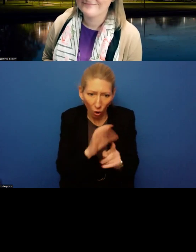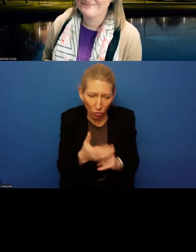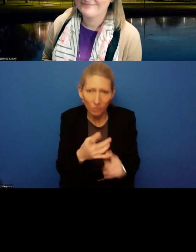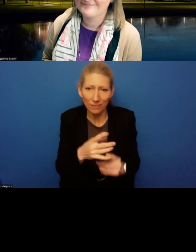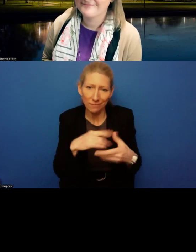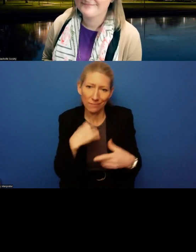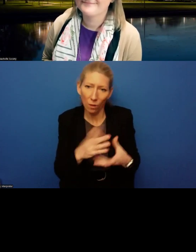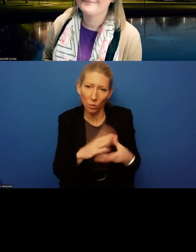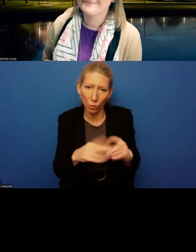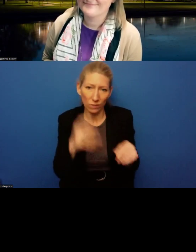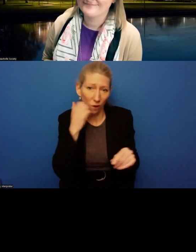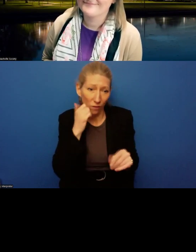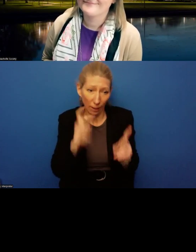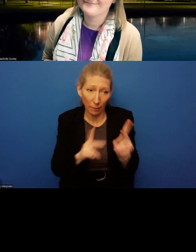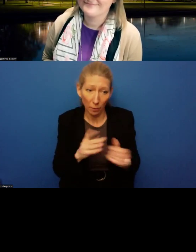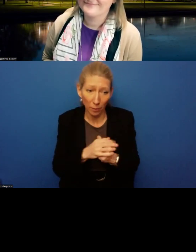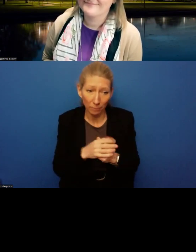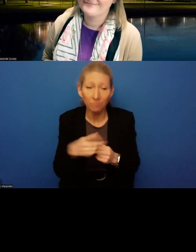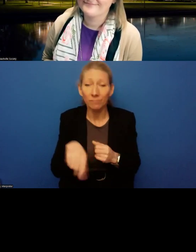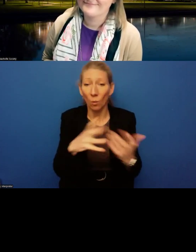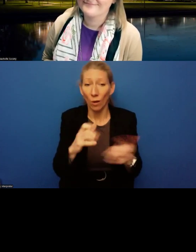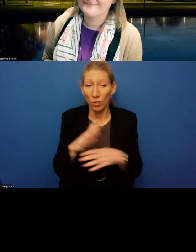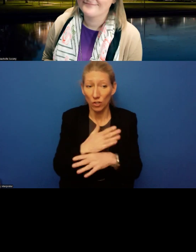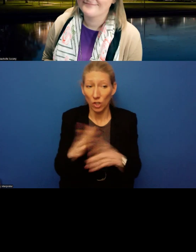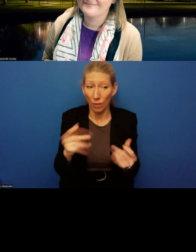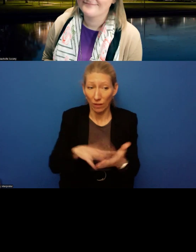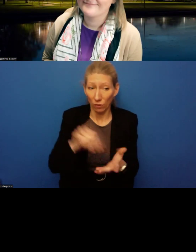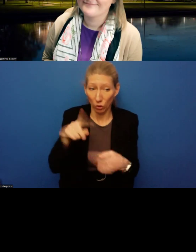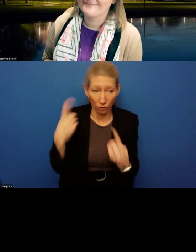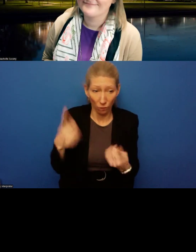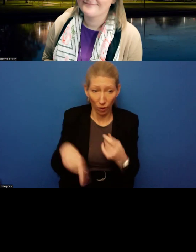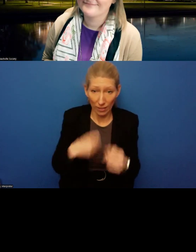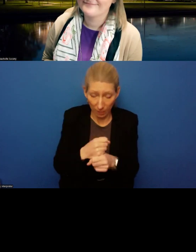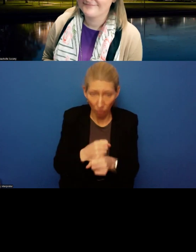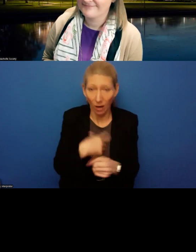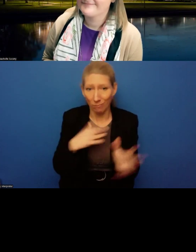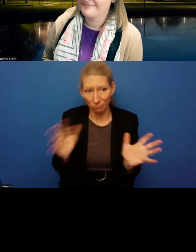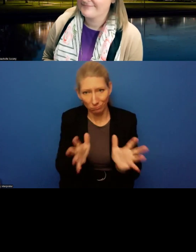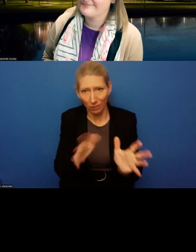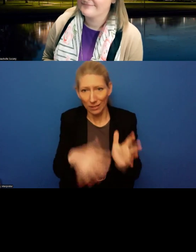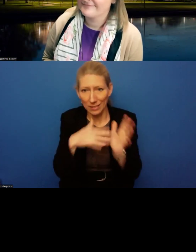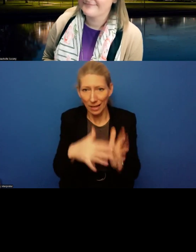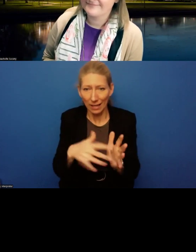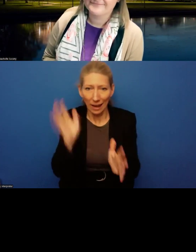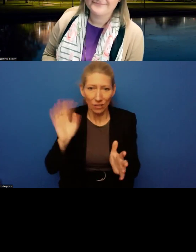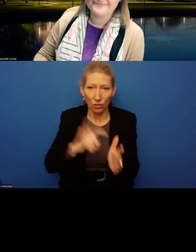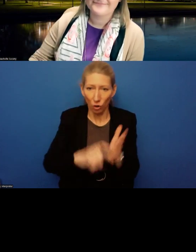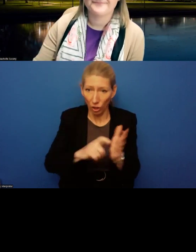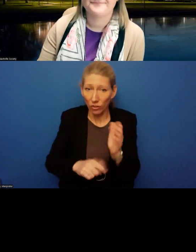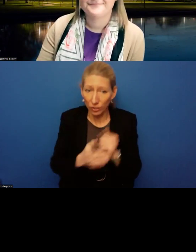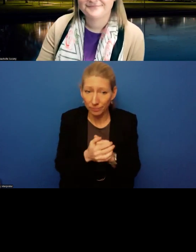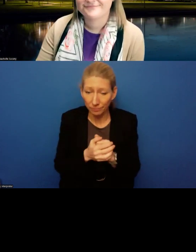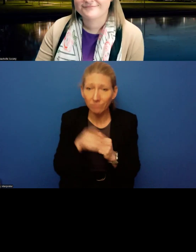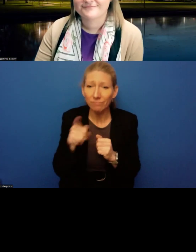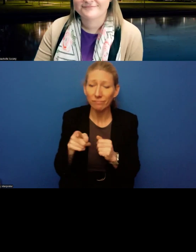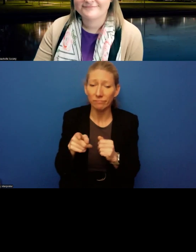everyday people. They wanted to share what they've learned so far this year and promote the study of ancient archaeology. They spent